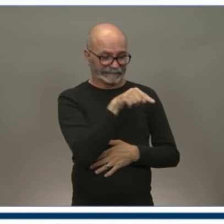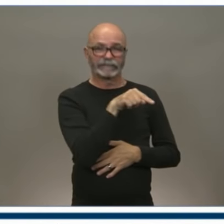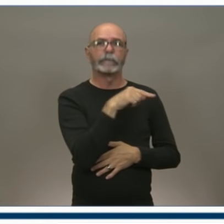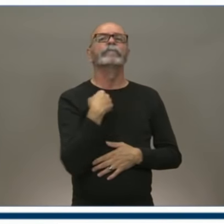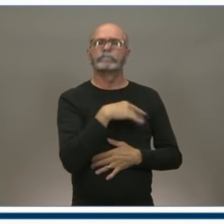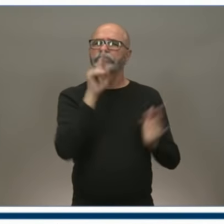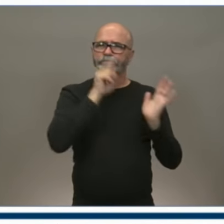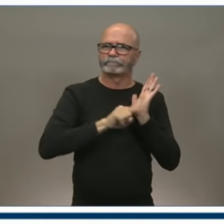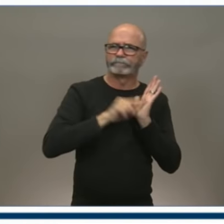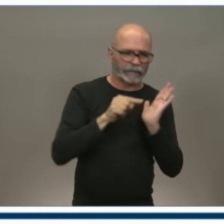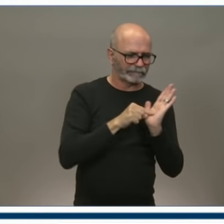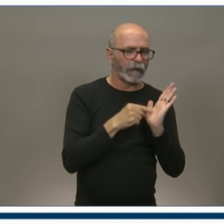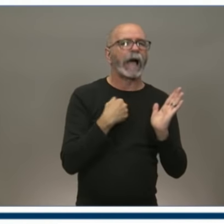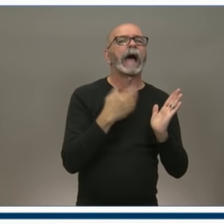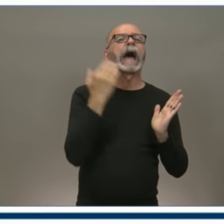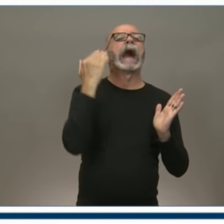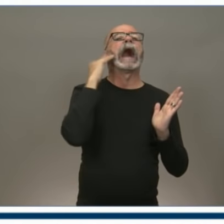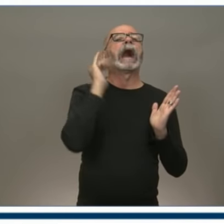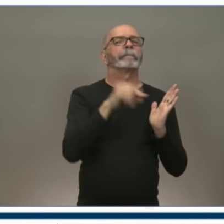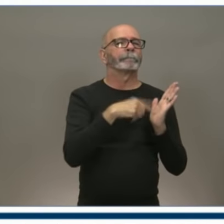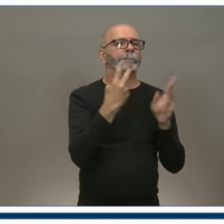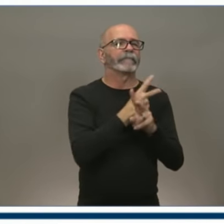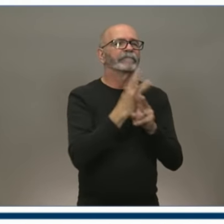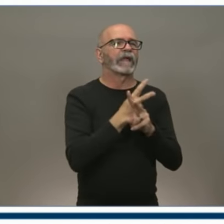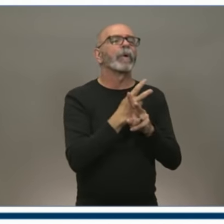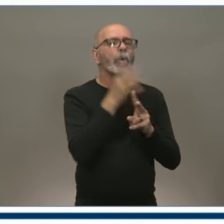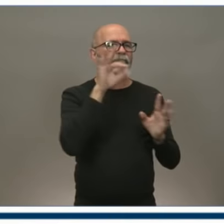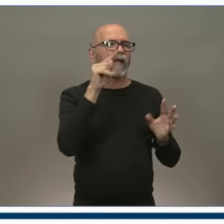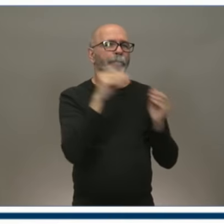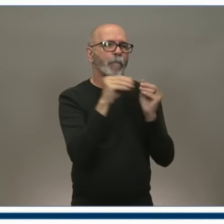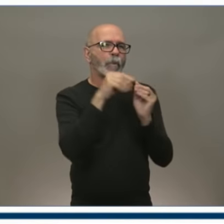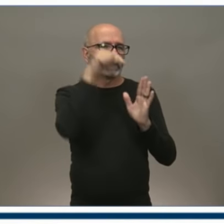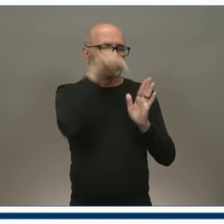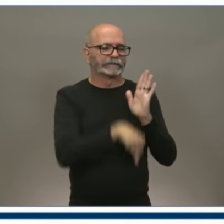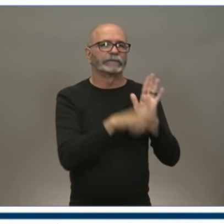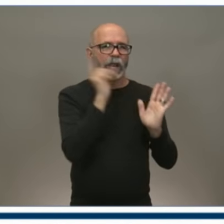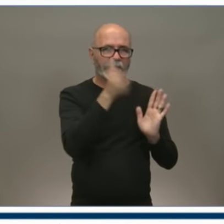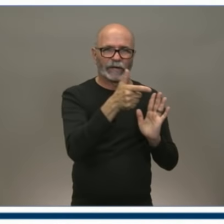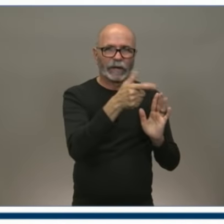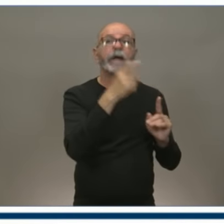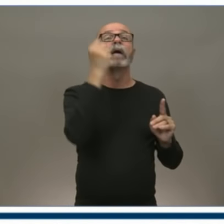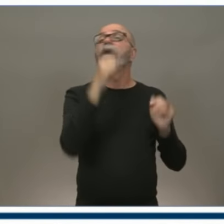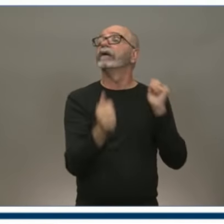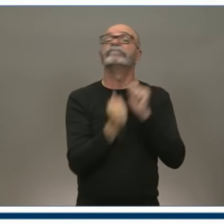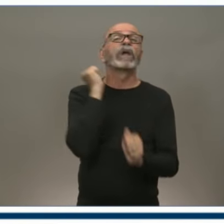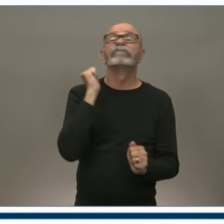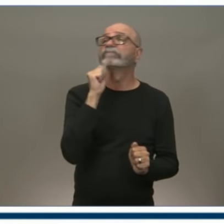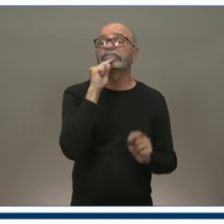today are still under active investigation. So all the other ones are really, as I said at our briefing on Monday, that the two